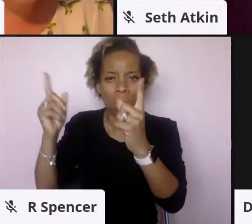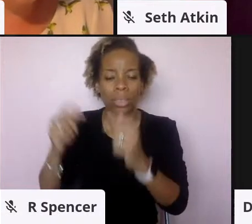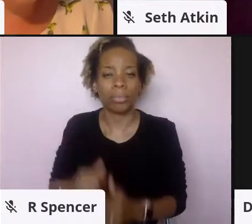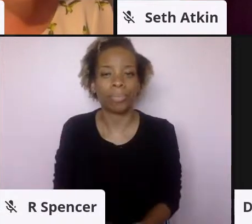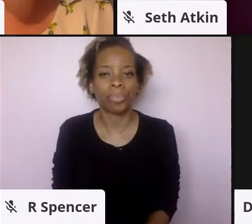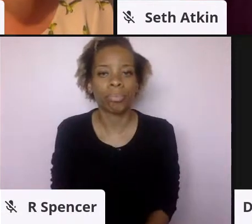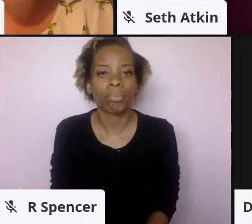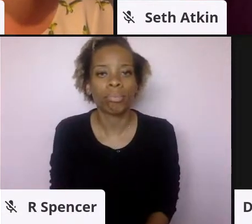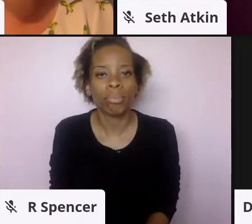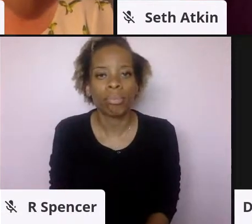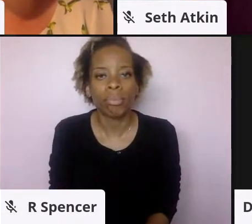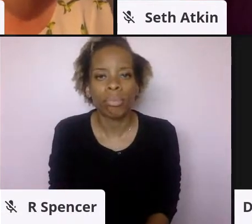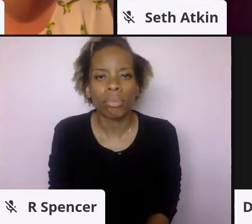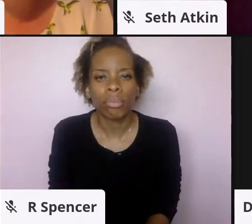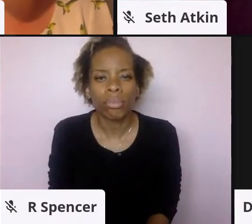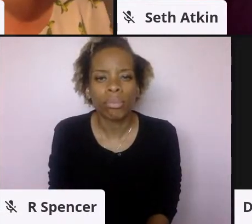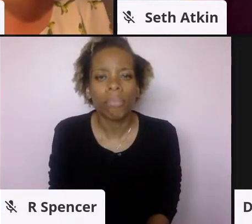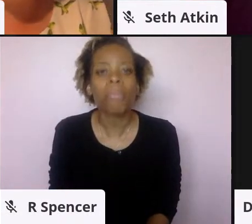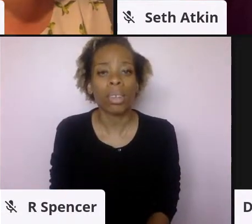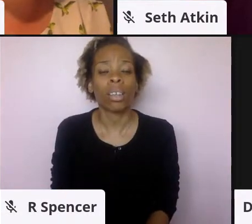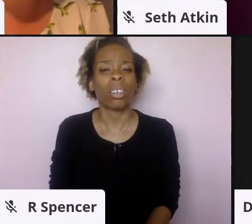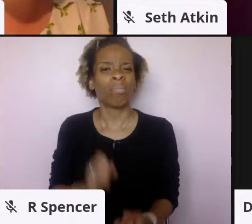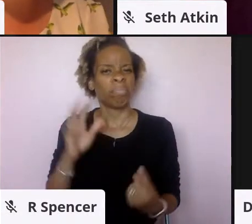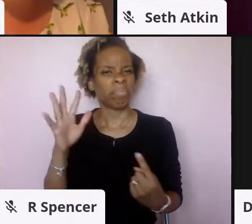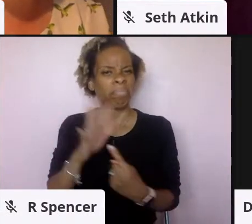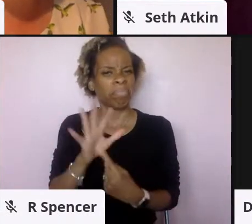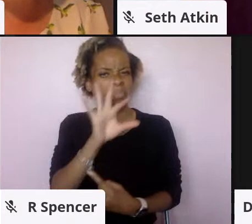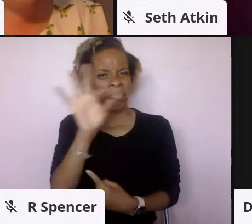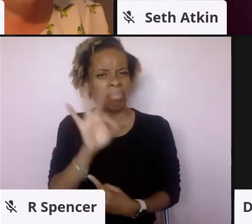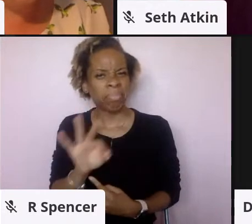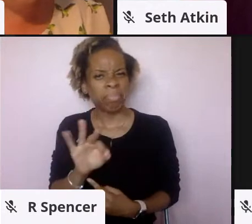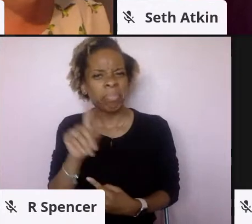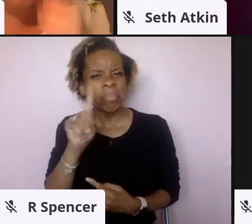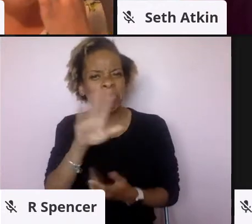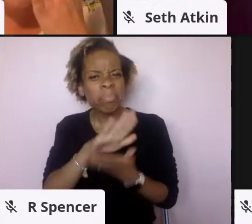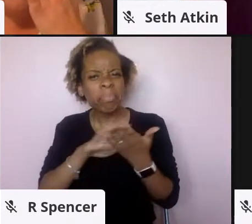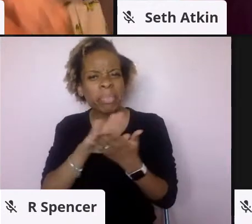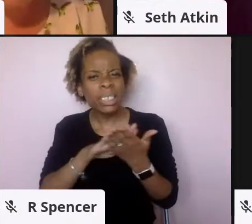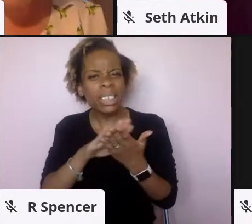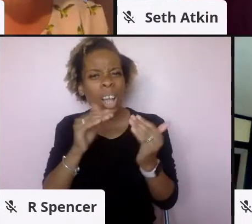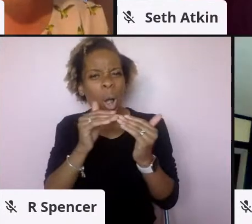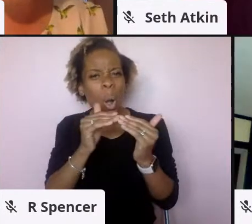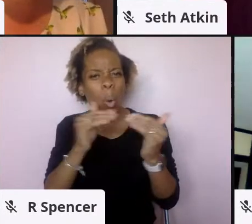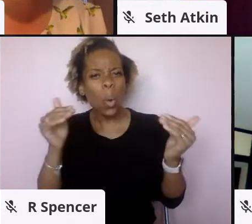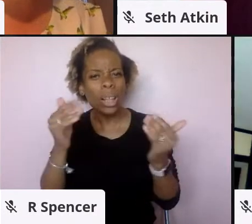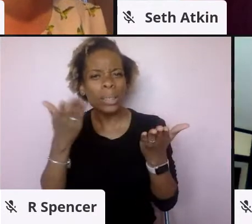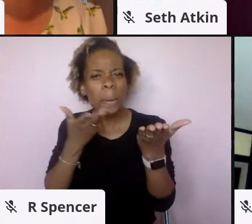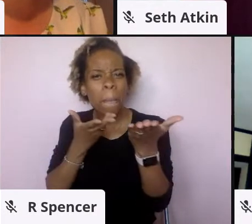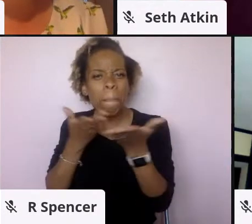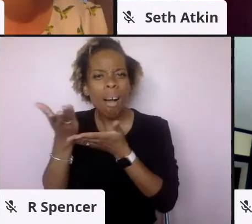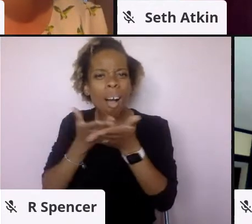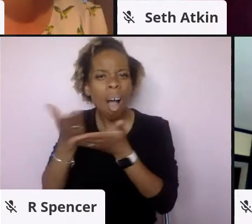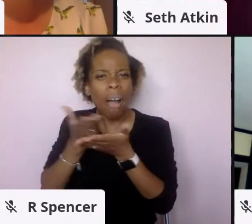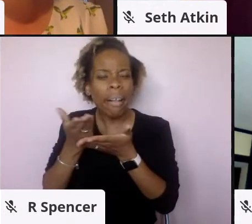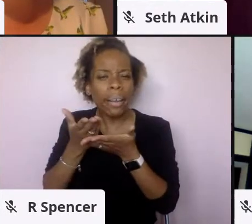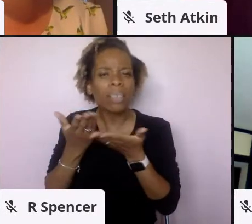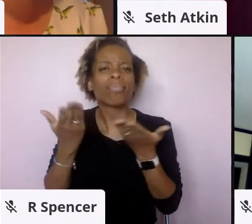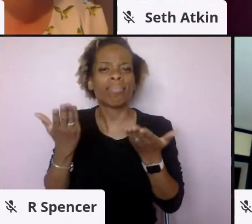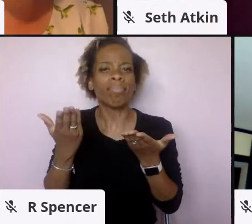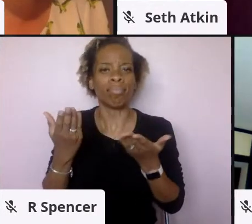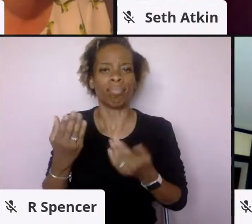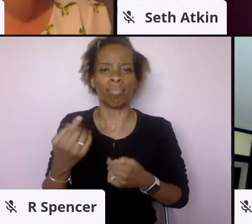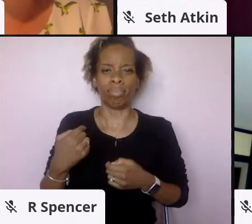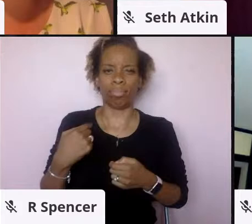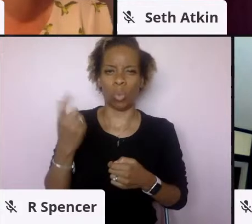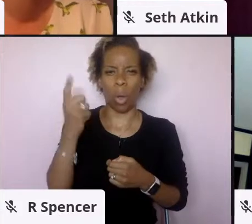to kick off is really what do we mean by equality bargaining? I think that as one person who submitted a